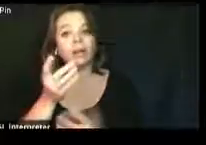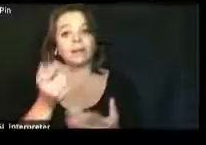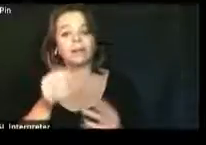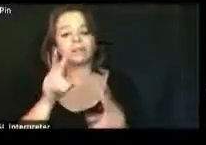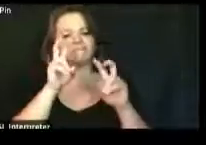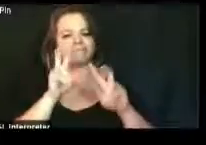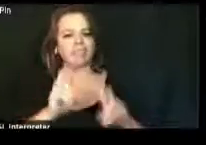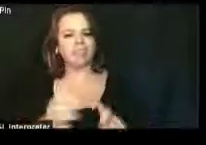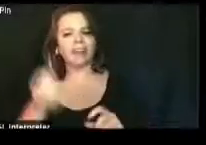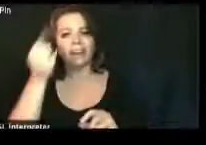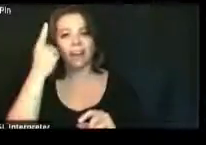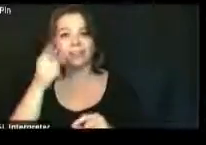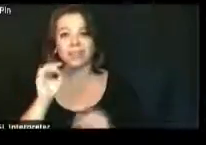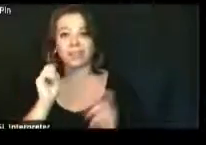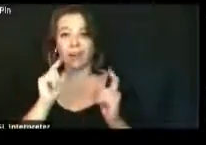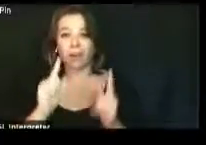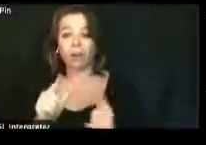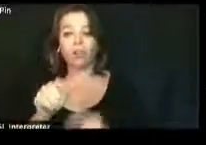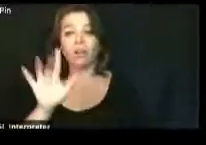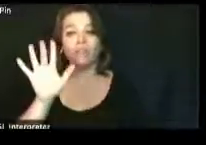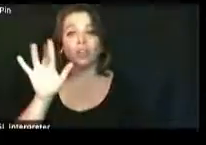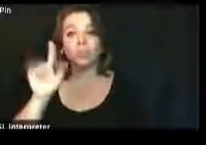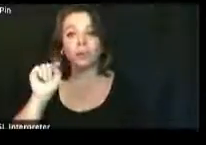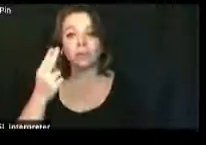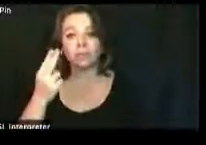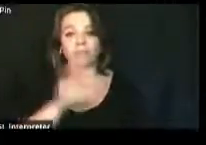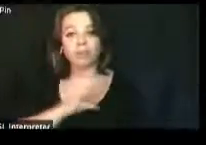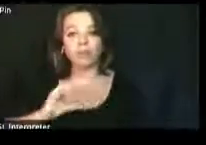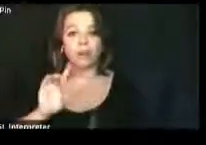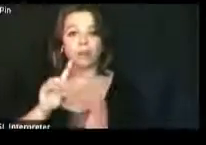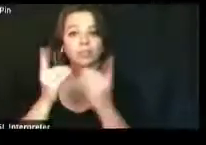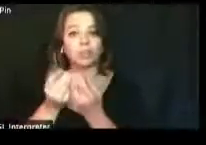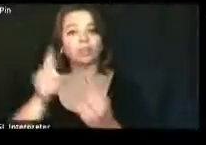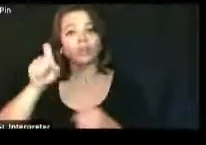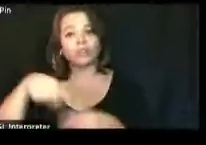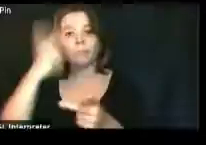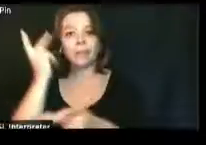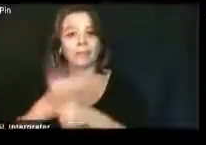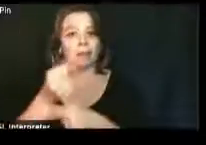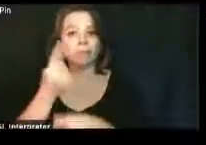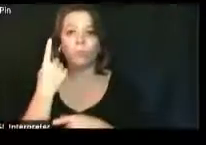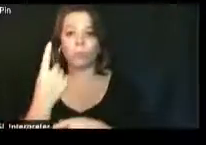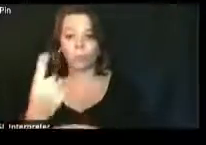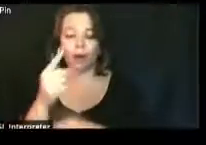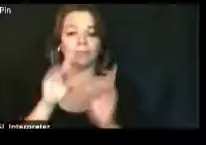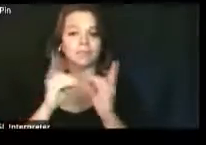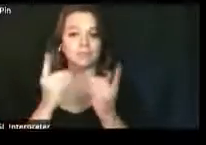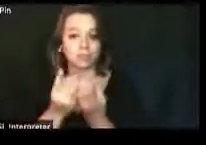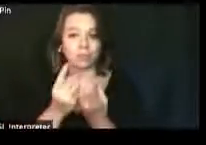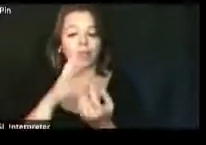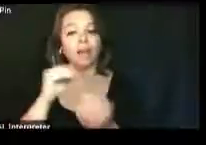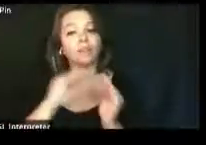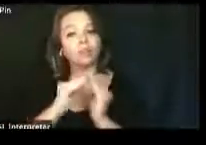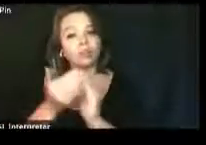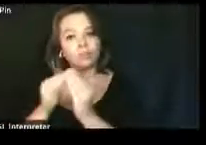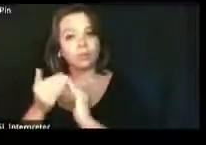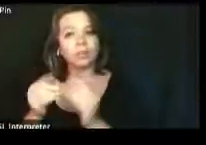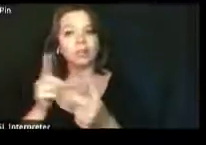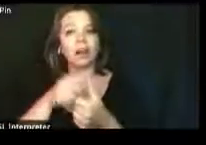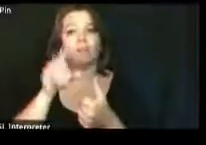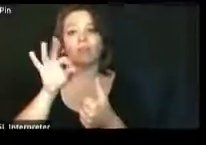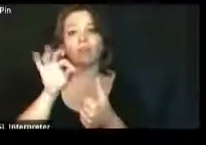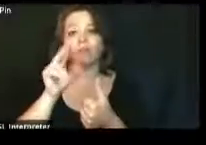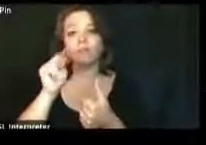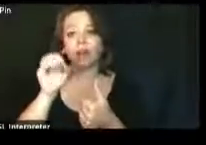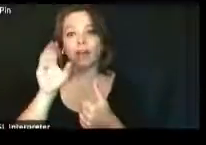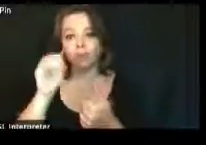all of the 25th congressional district should be one district, and then the communities of Fresno and